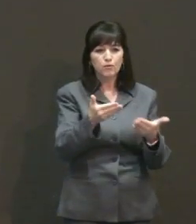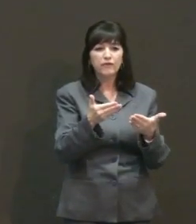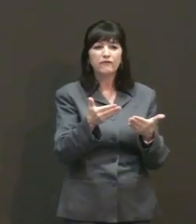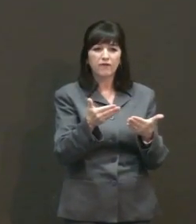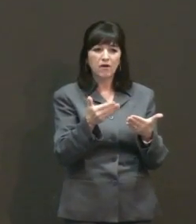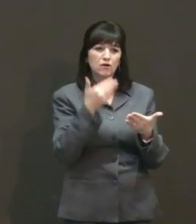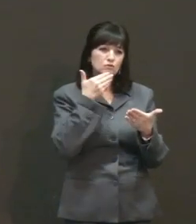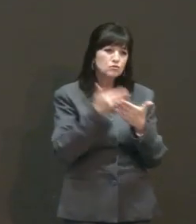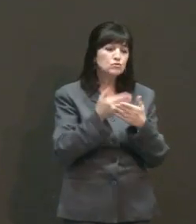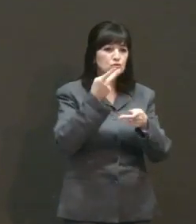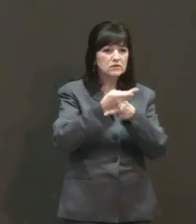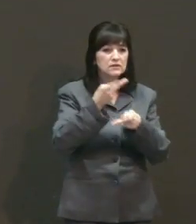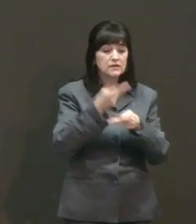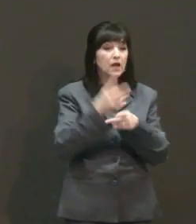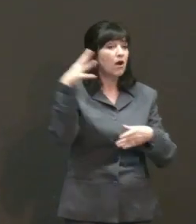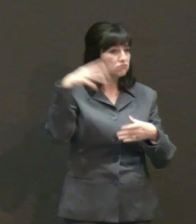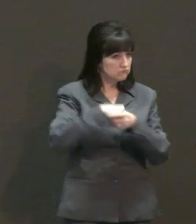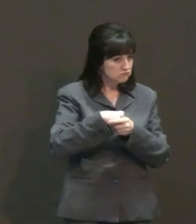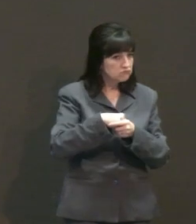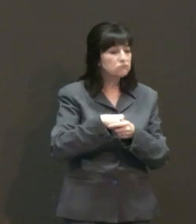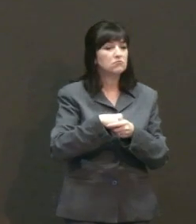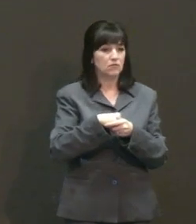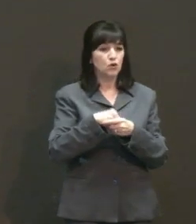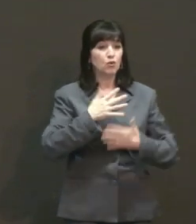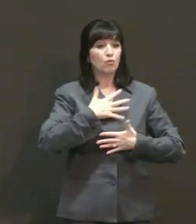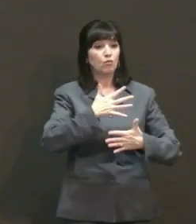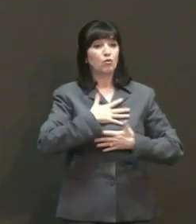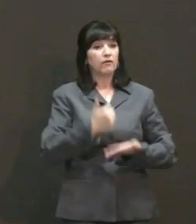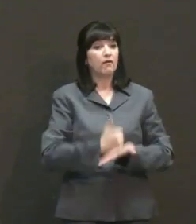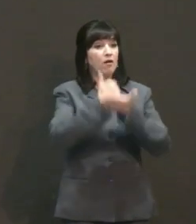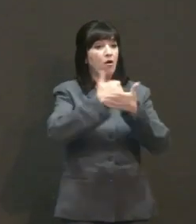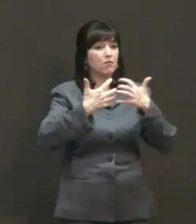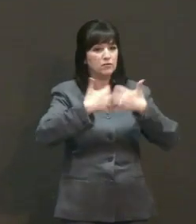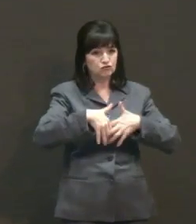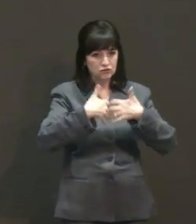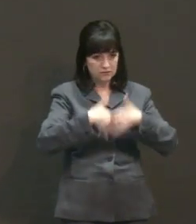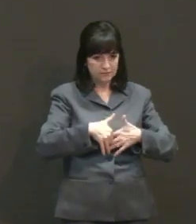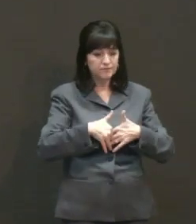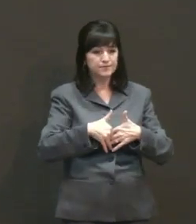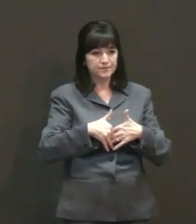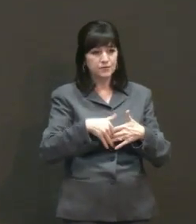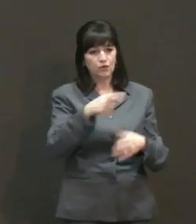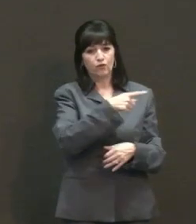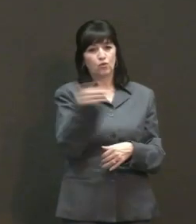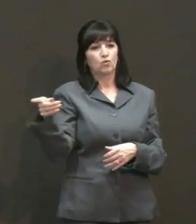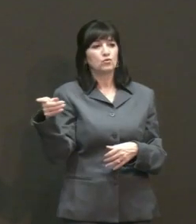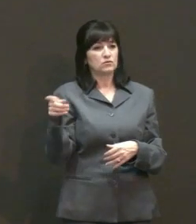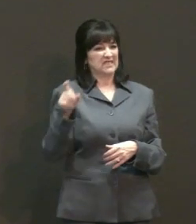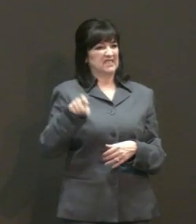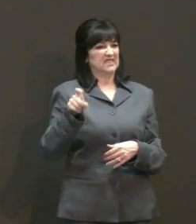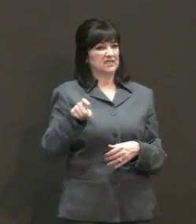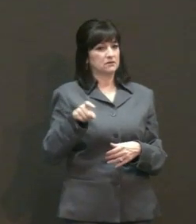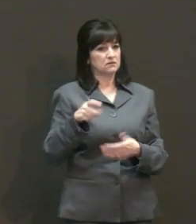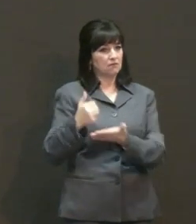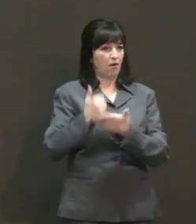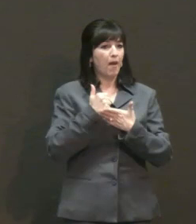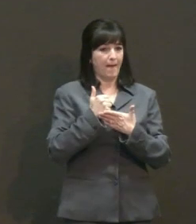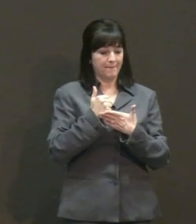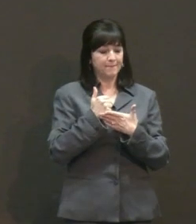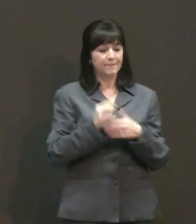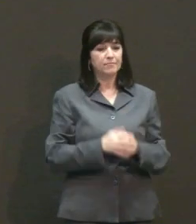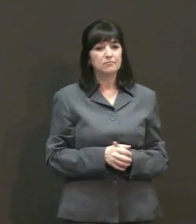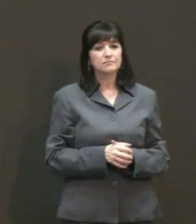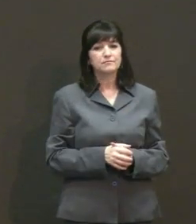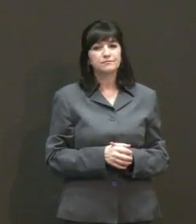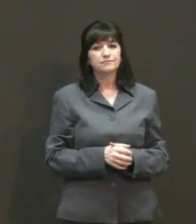including ventilators, which is life-saving care for those individuals who need it. The next chart just is a summary of